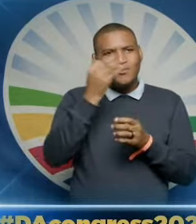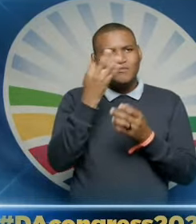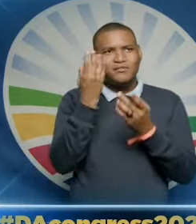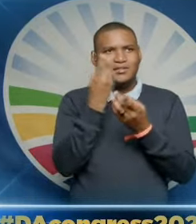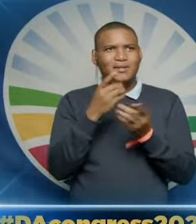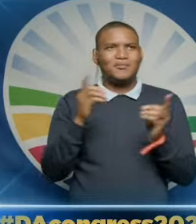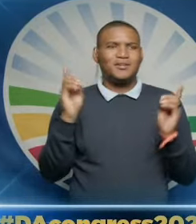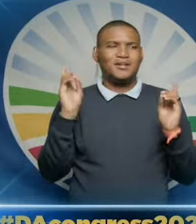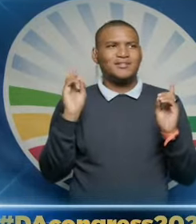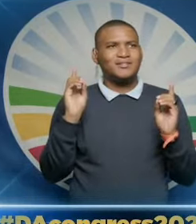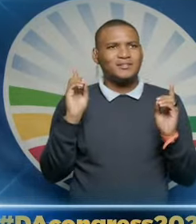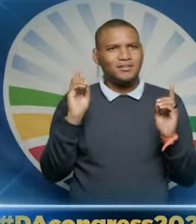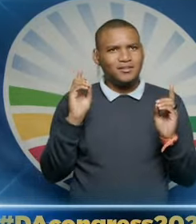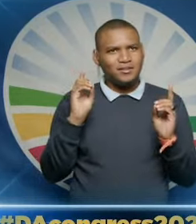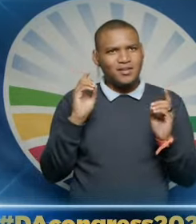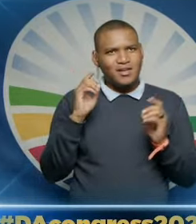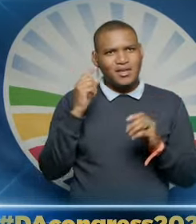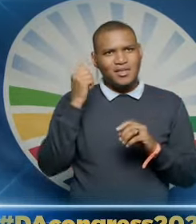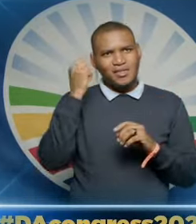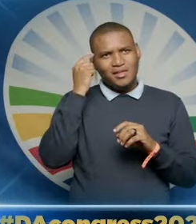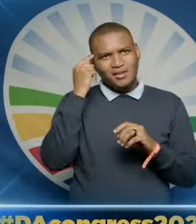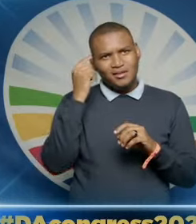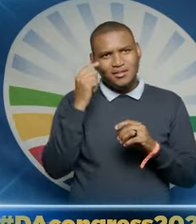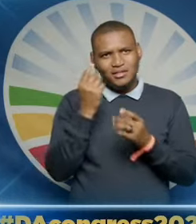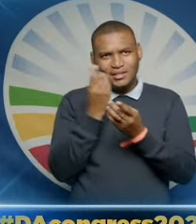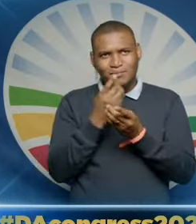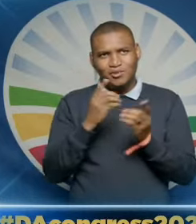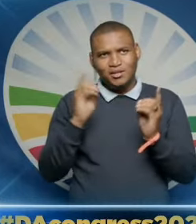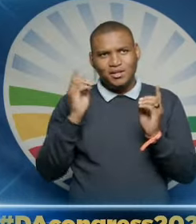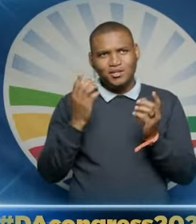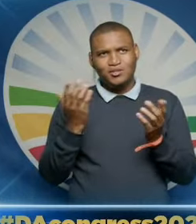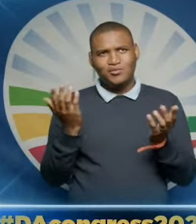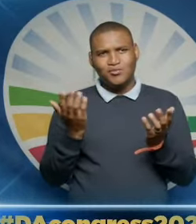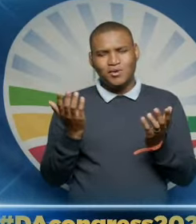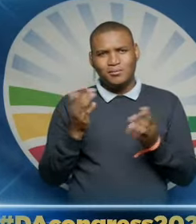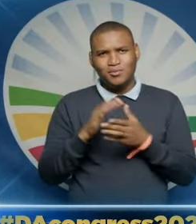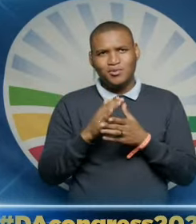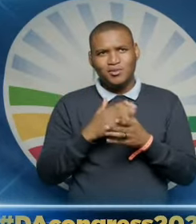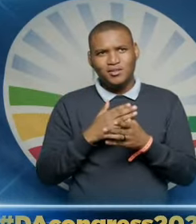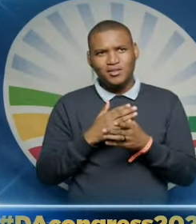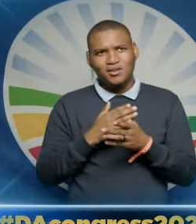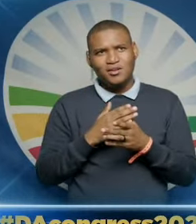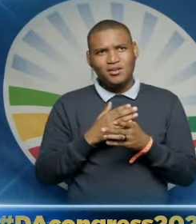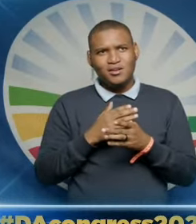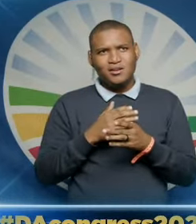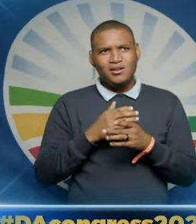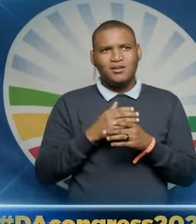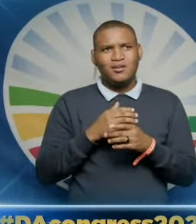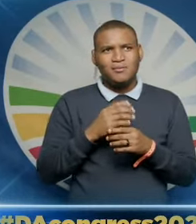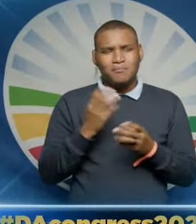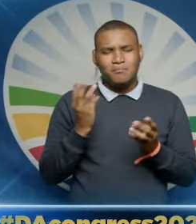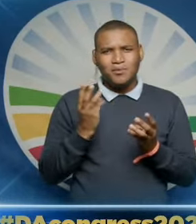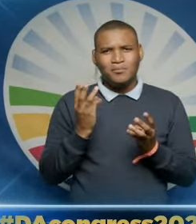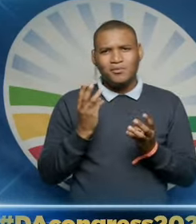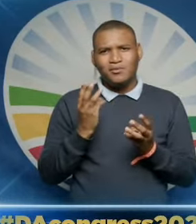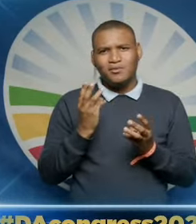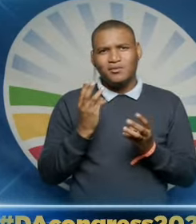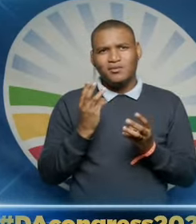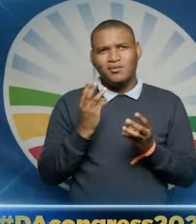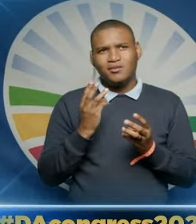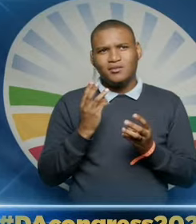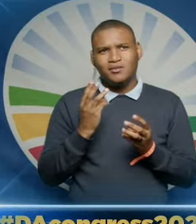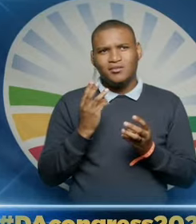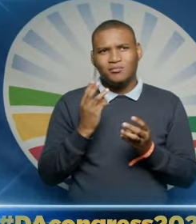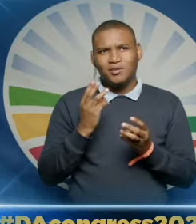on it? Absolutely. Well, I think we're actually entrenching democracy in two ways, Regan, because not only are 2,000 people going to be